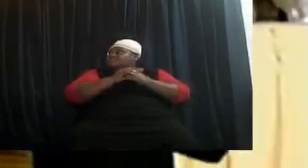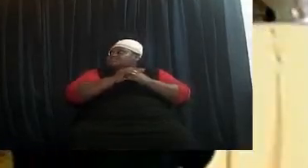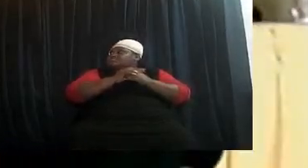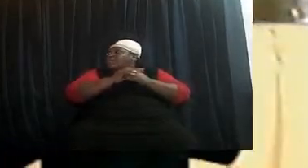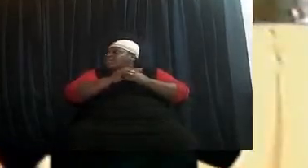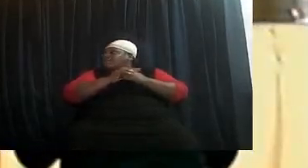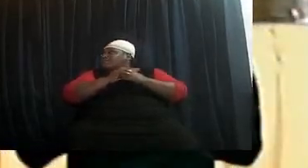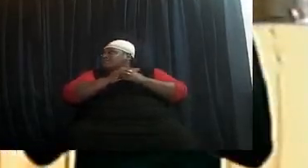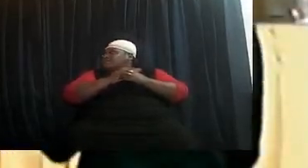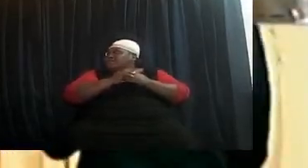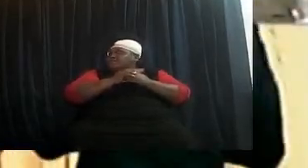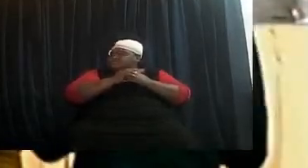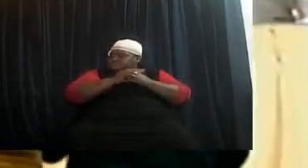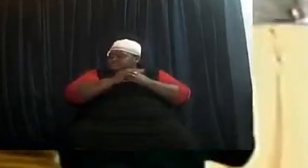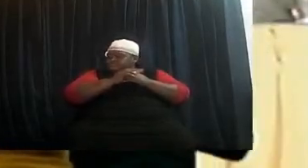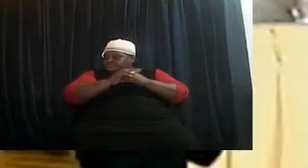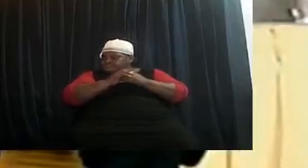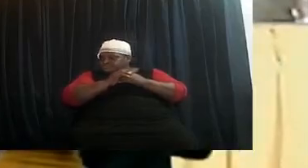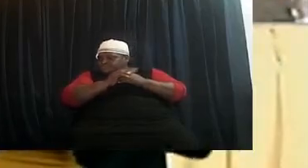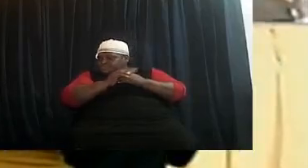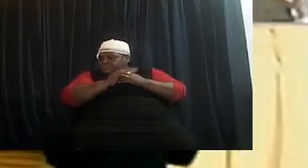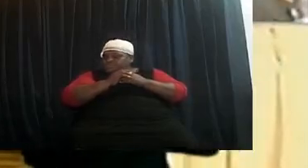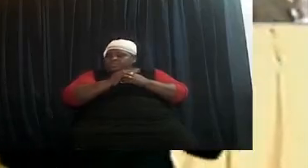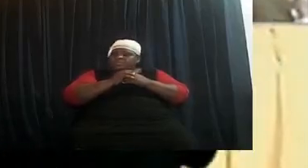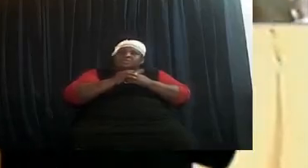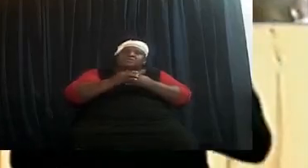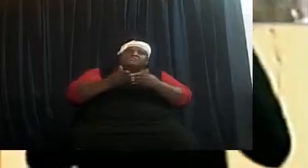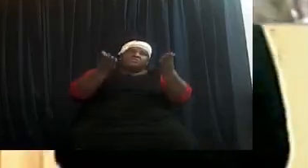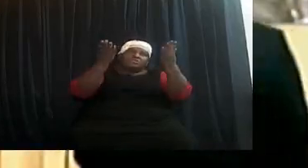if there's anyone that has not come forward,